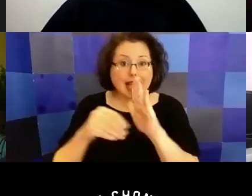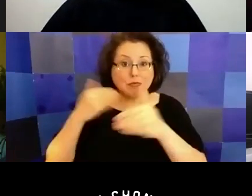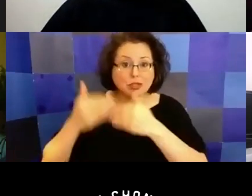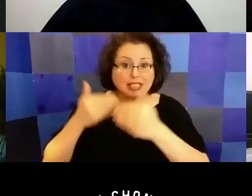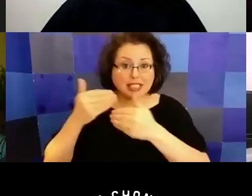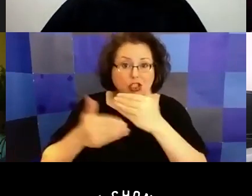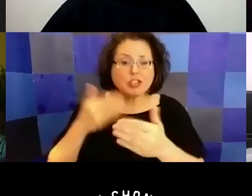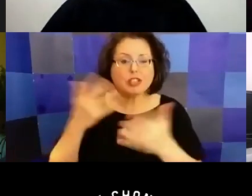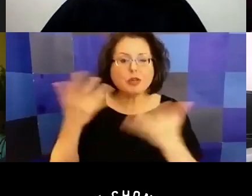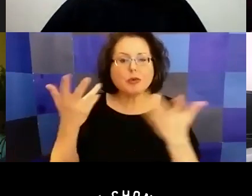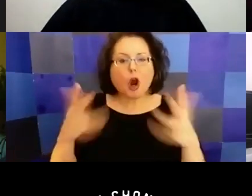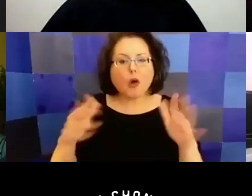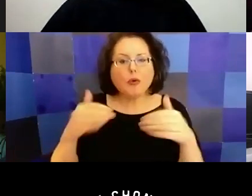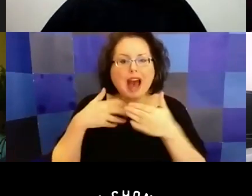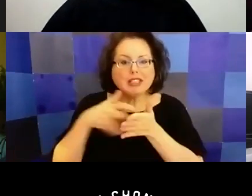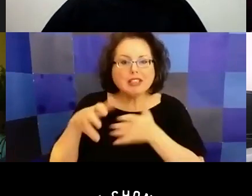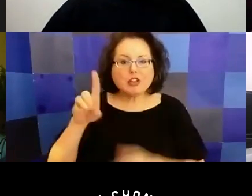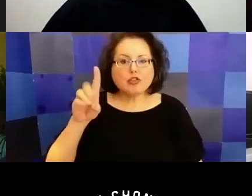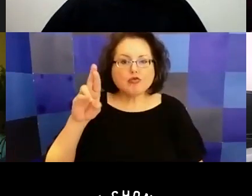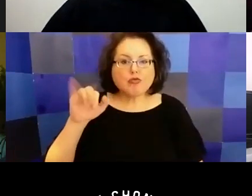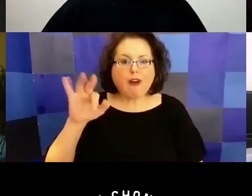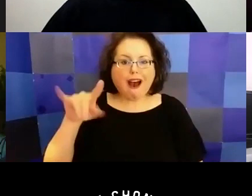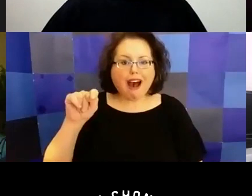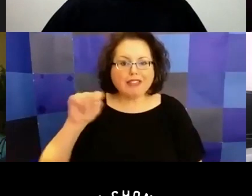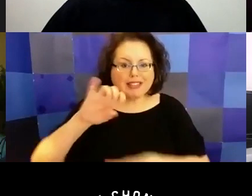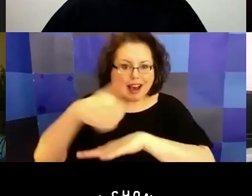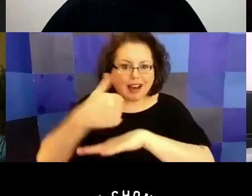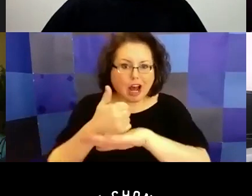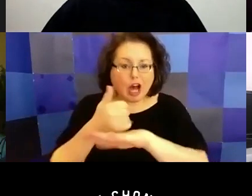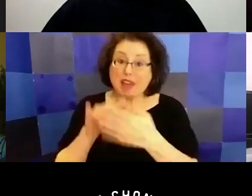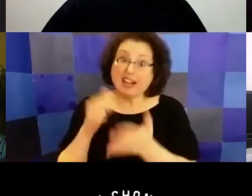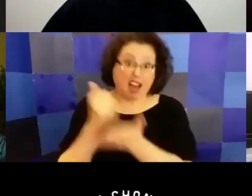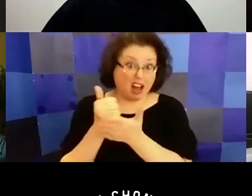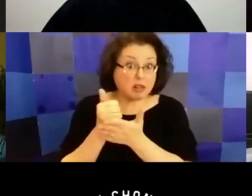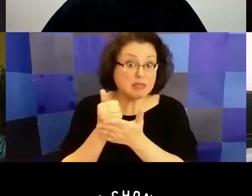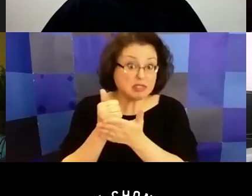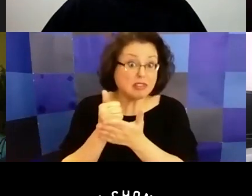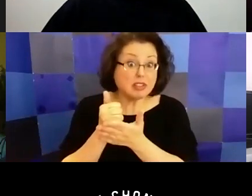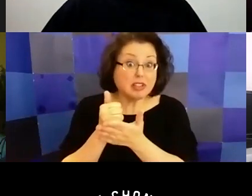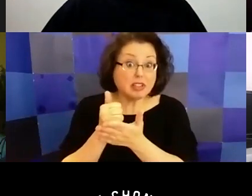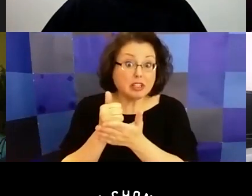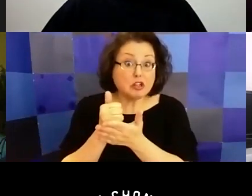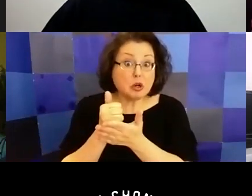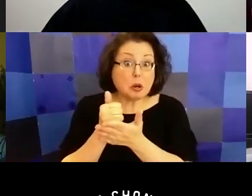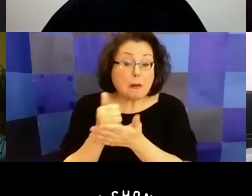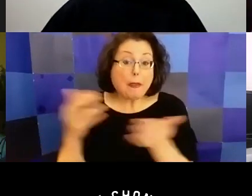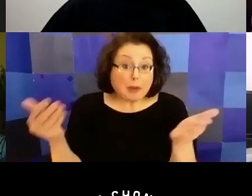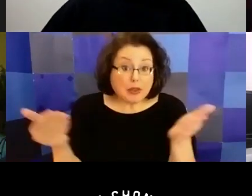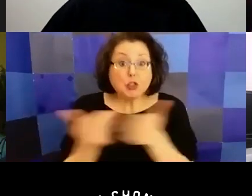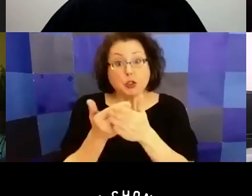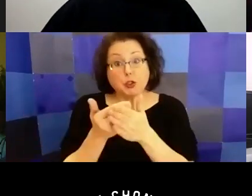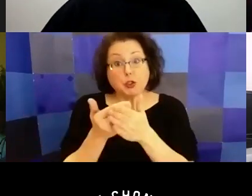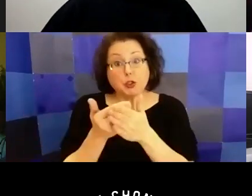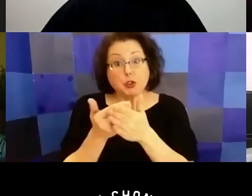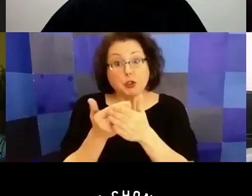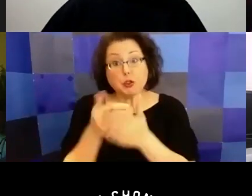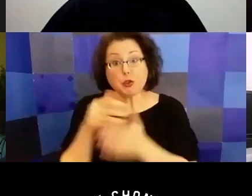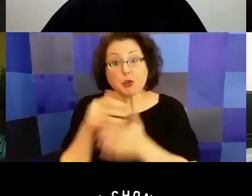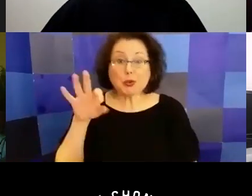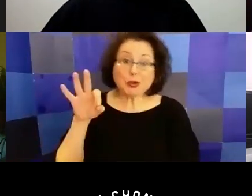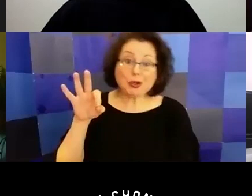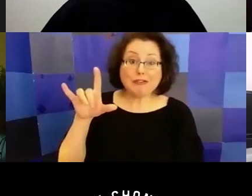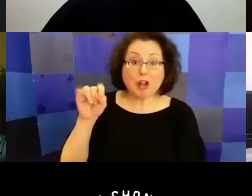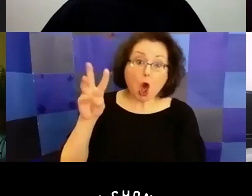them in place, which is incredibly helpful, so that with new flowcharts that would be on our city